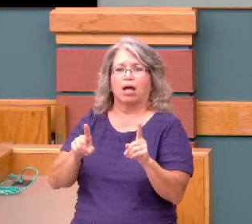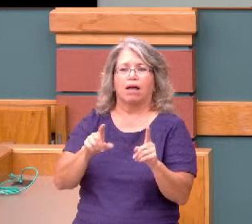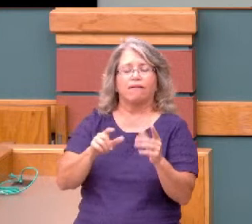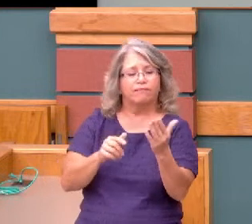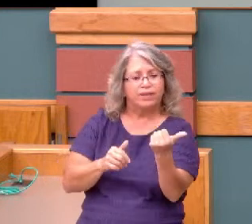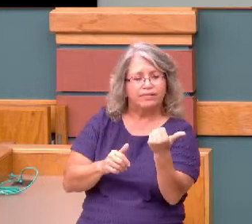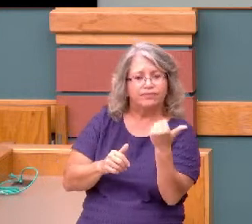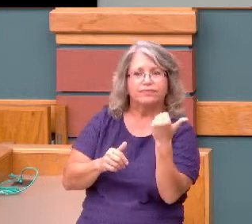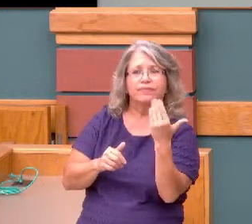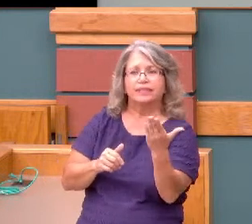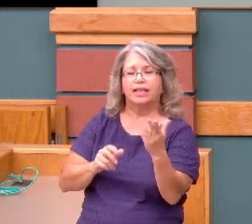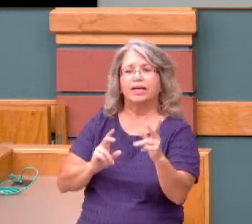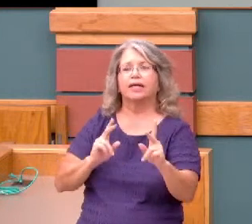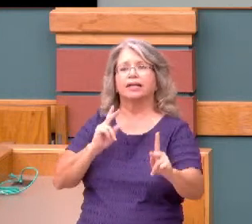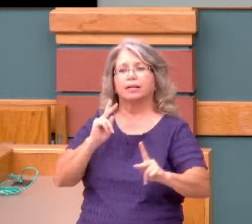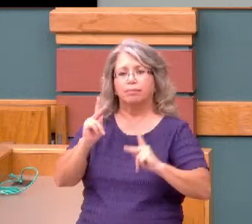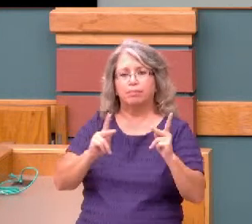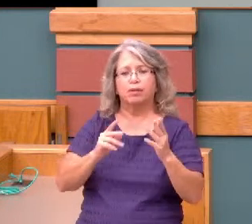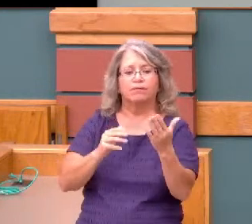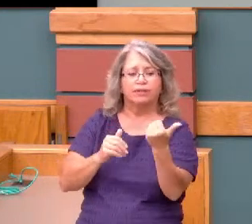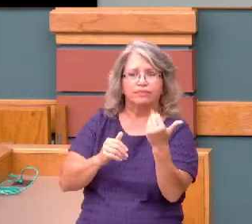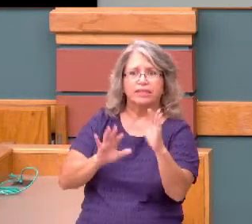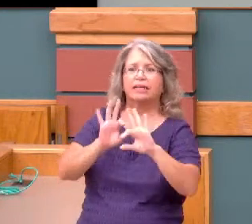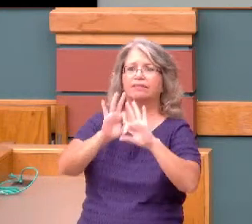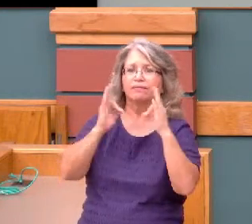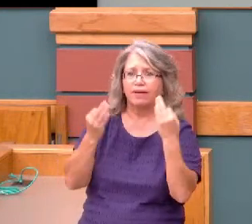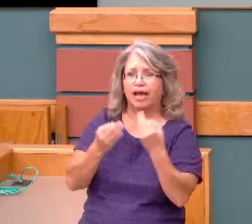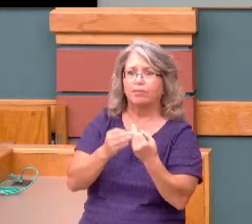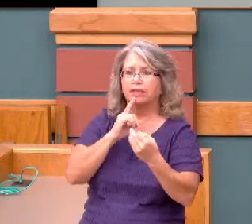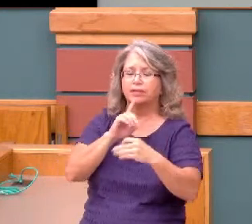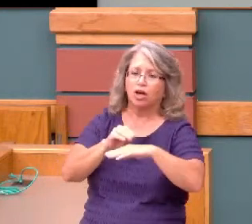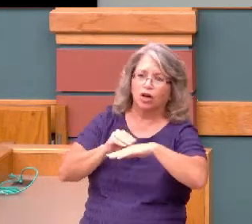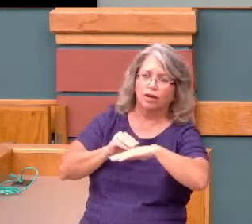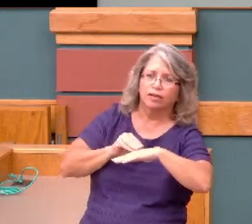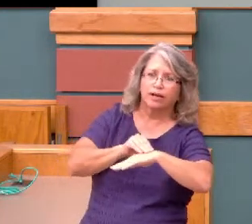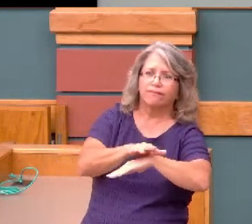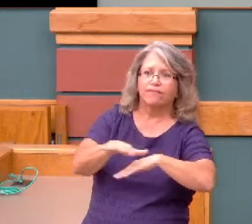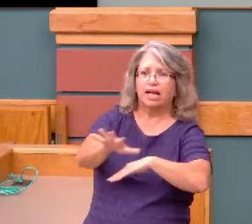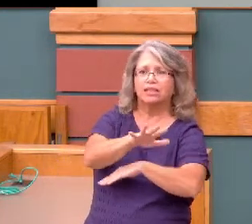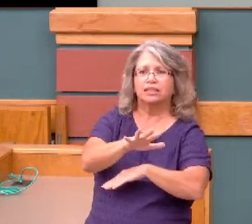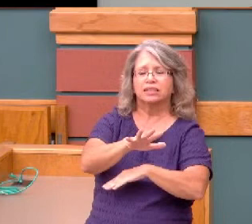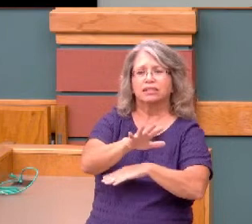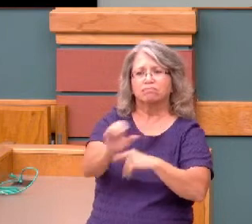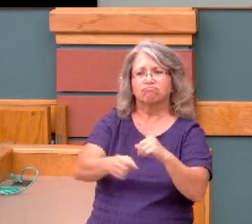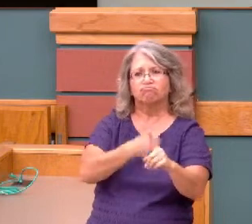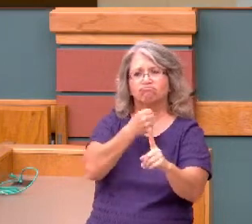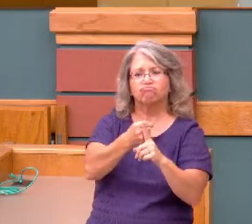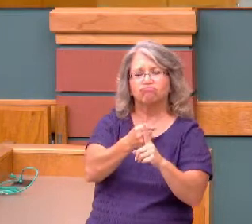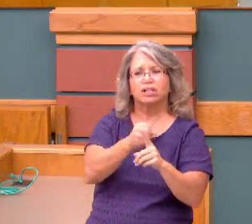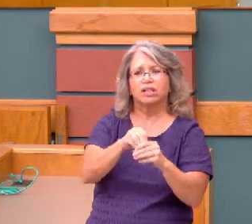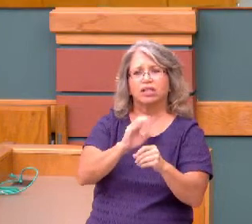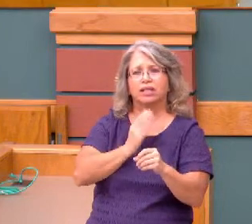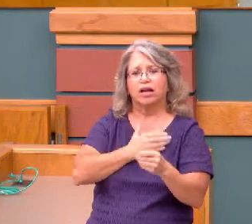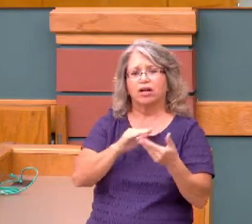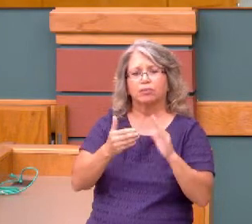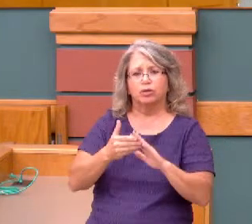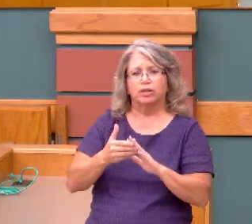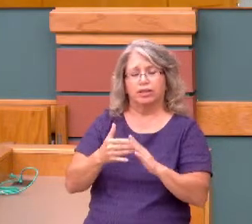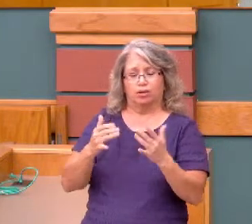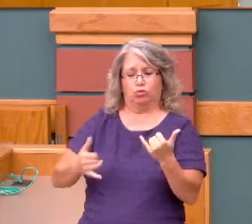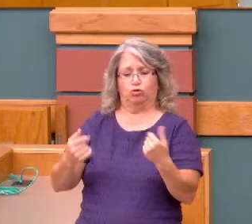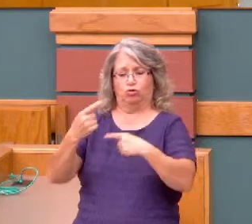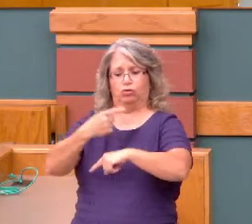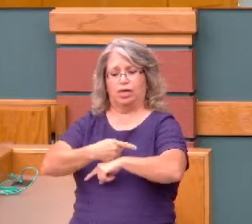that are being affected in our community. You know, today sadly marks the highest single day